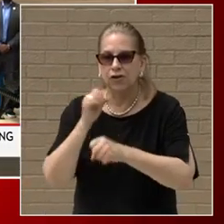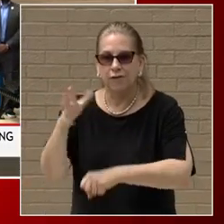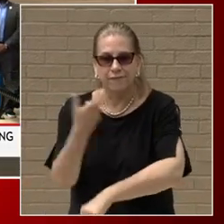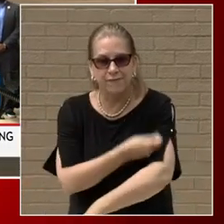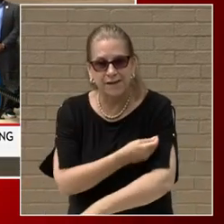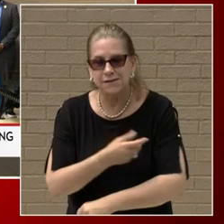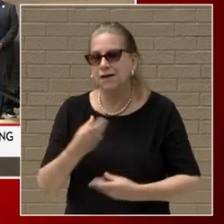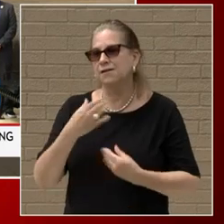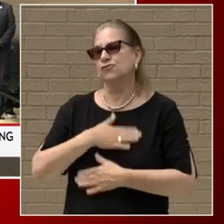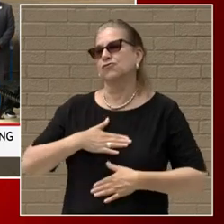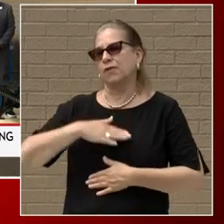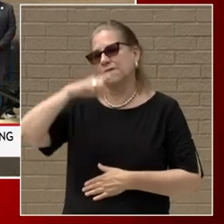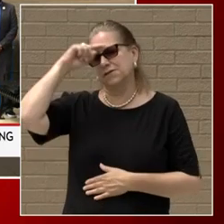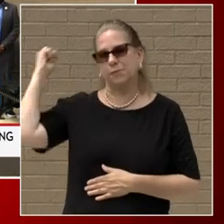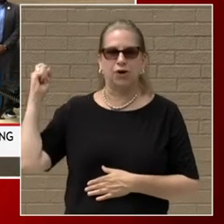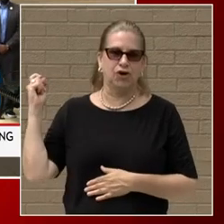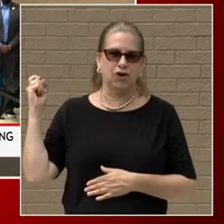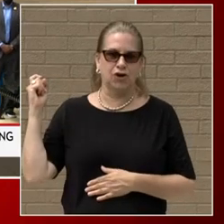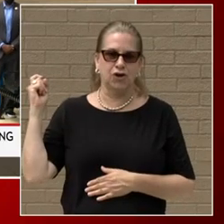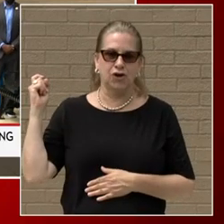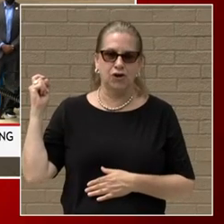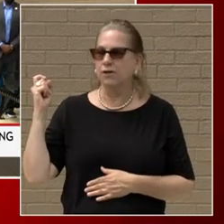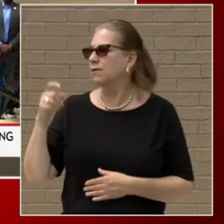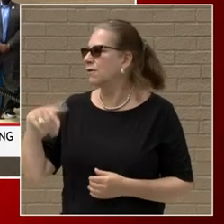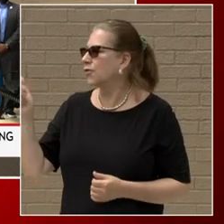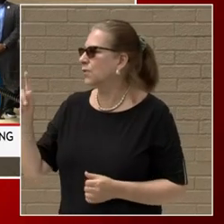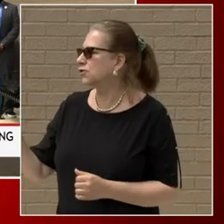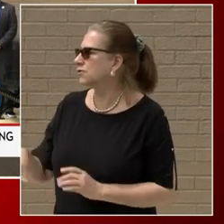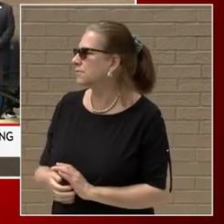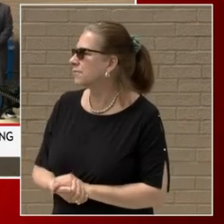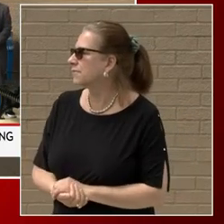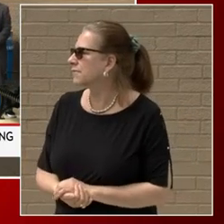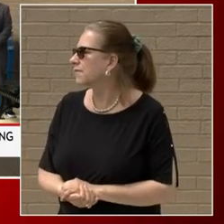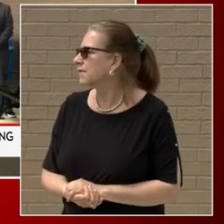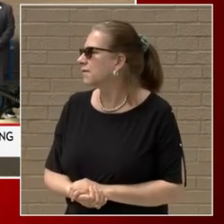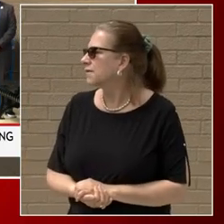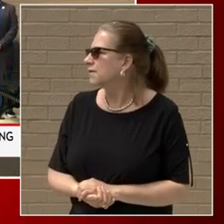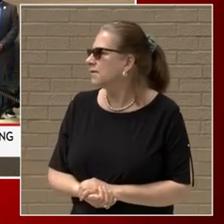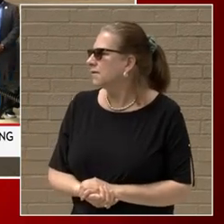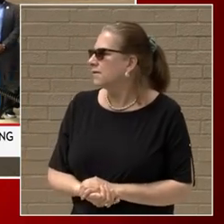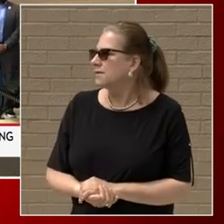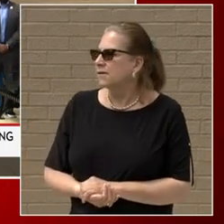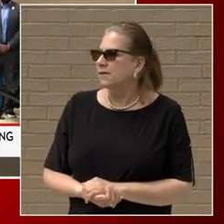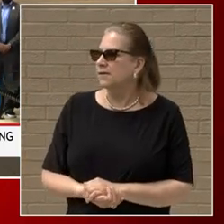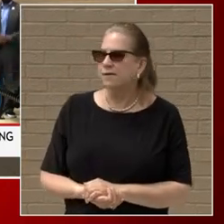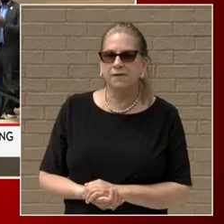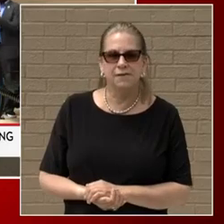summer. Any other questions? Yes. Okay, let's see it.